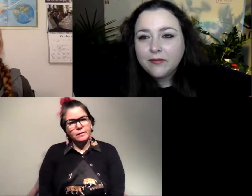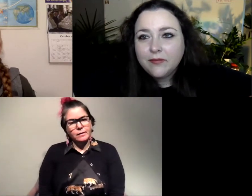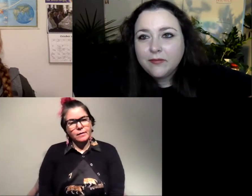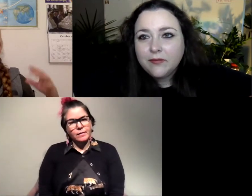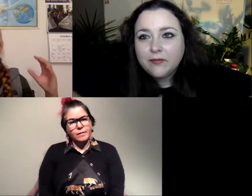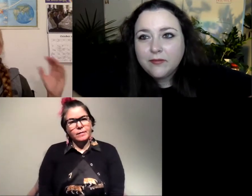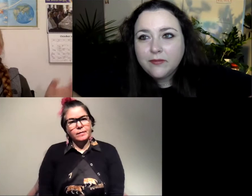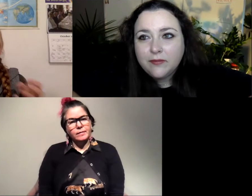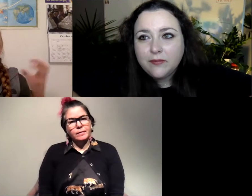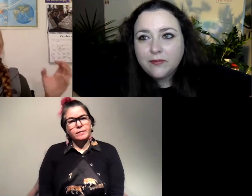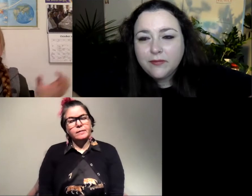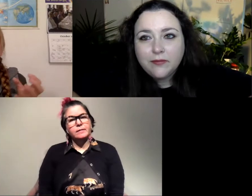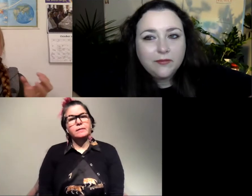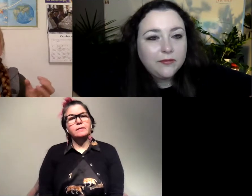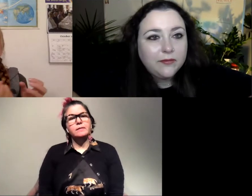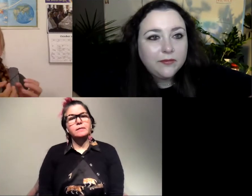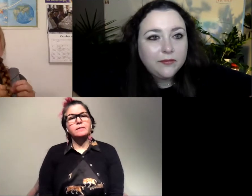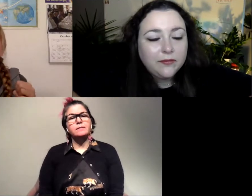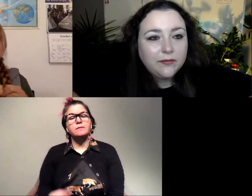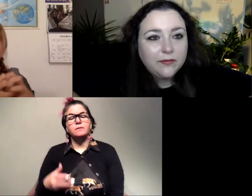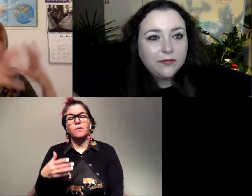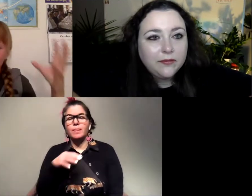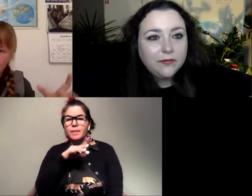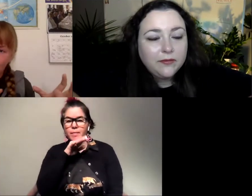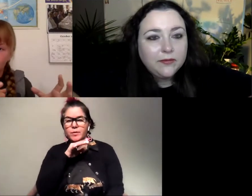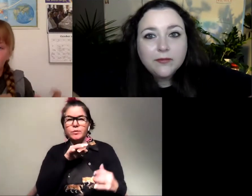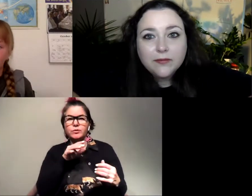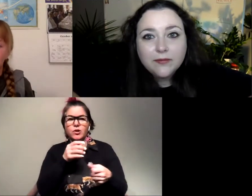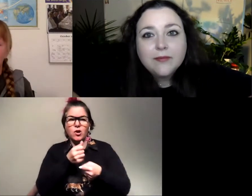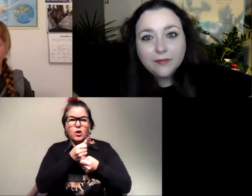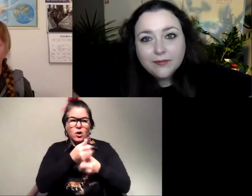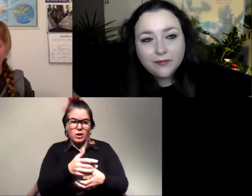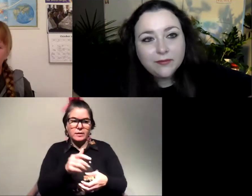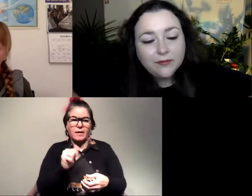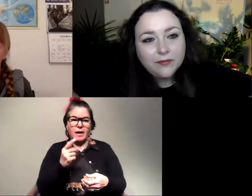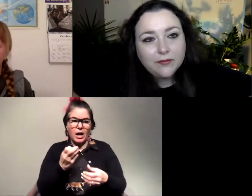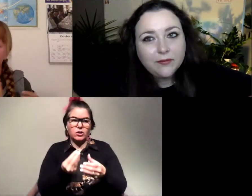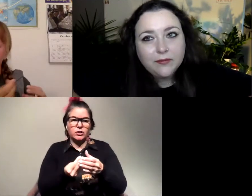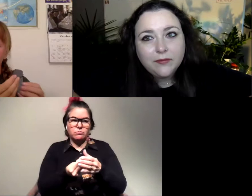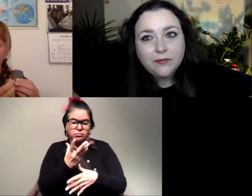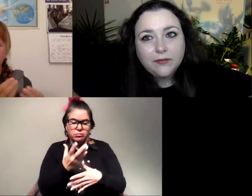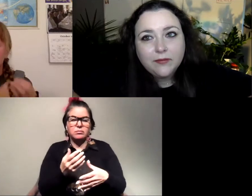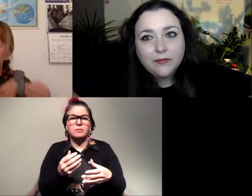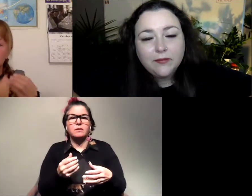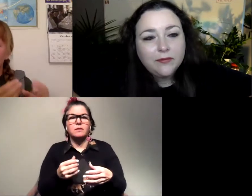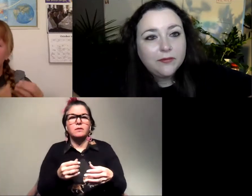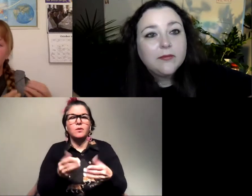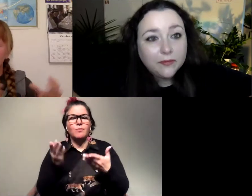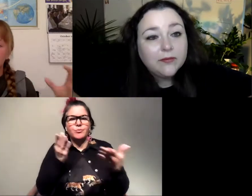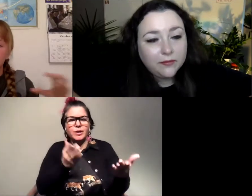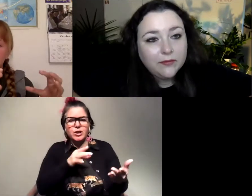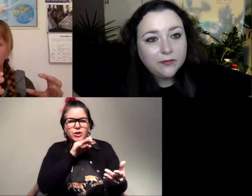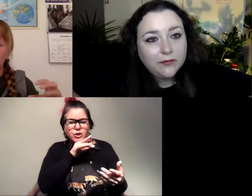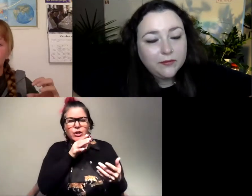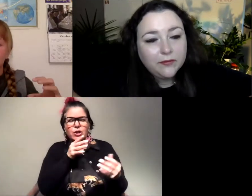And so because of the pollution that's like causing algal blooms or bringing in a lot of dirt and